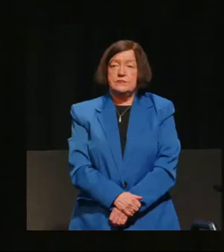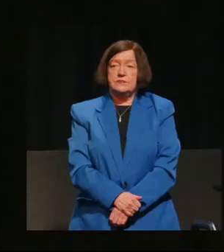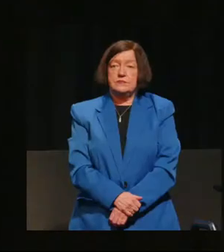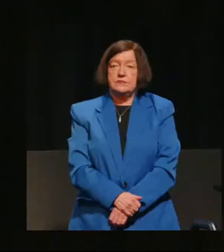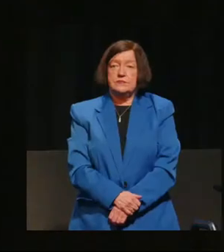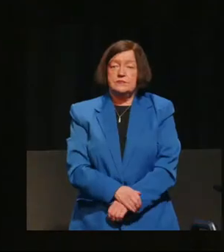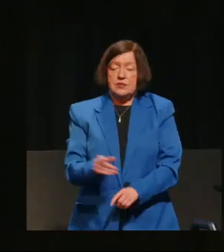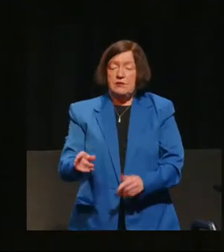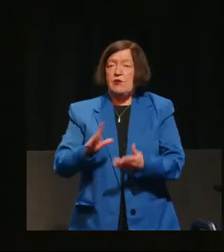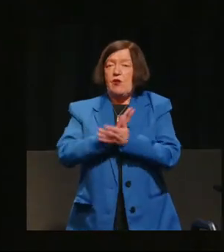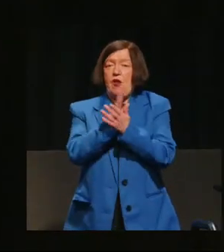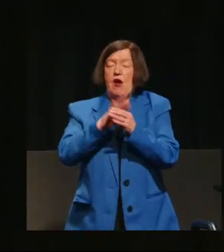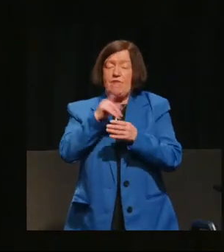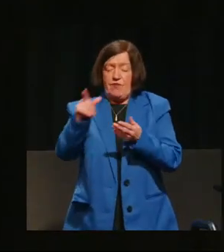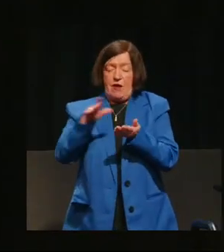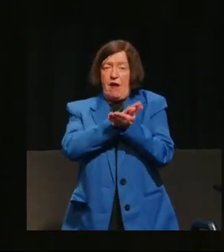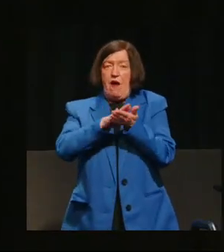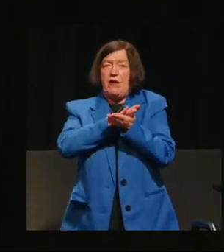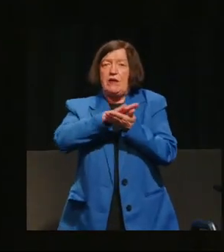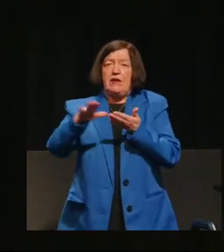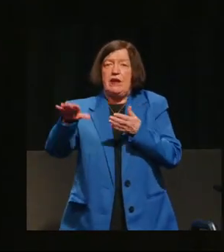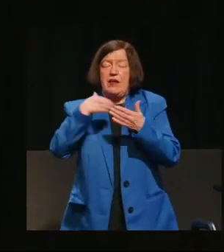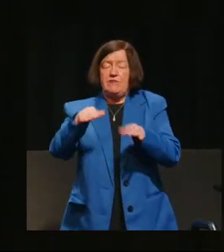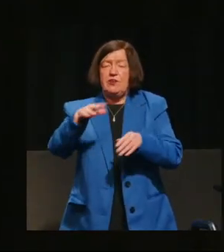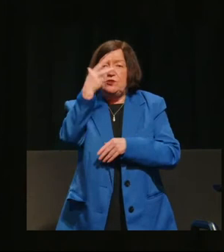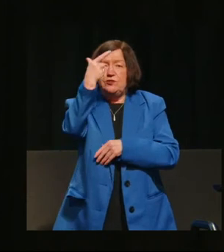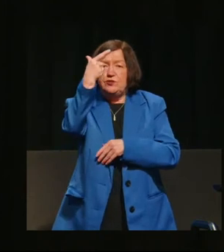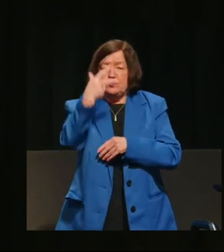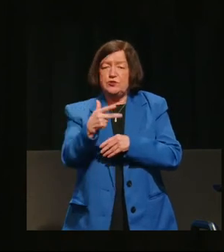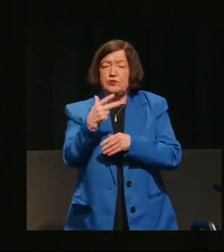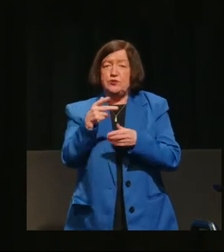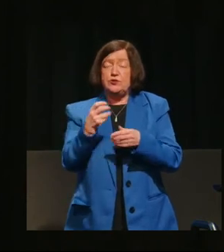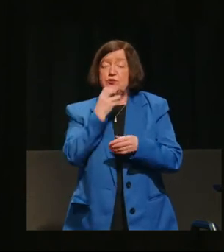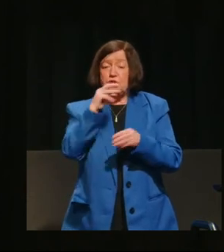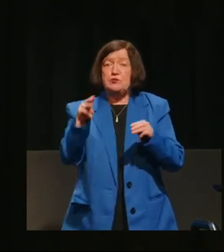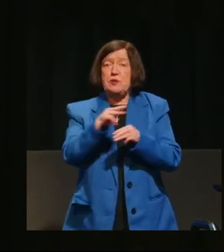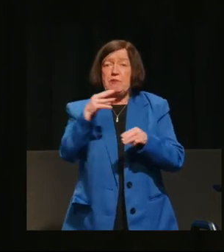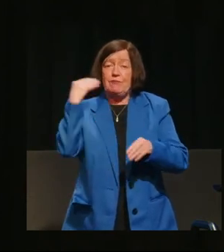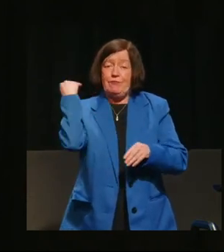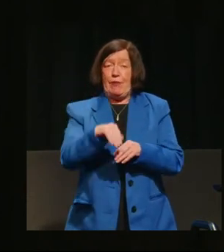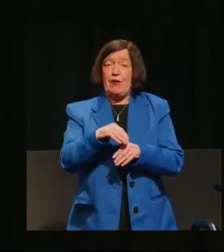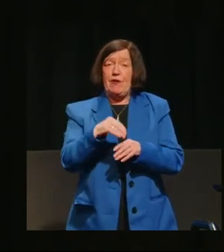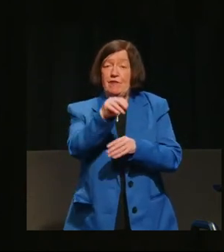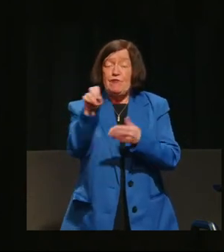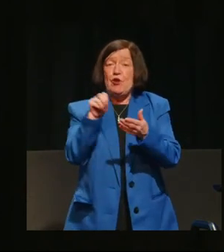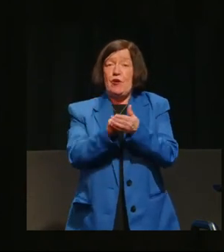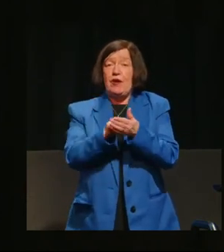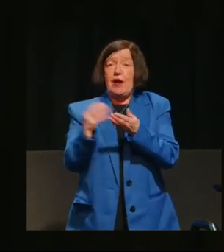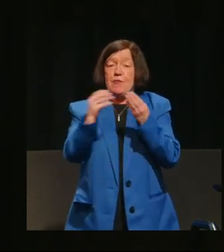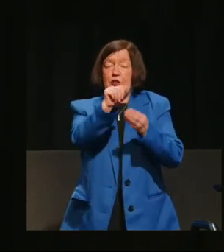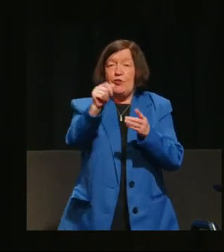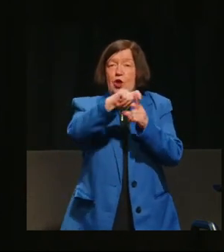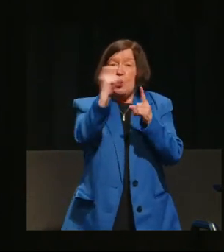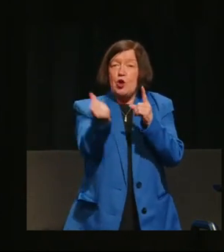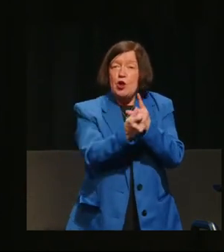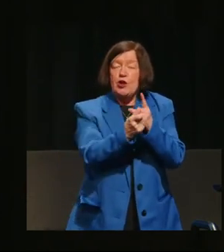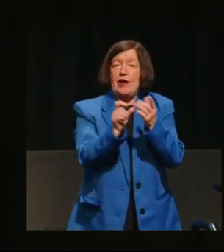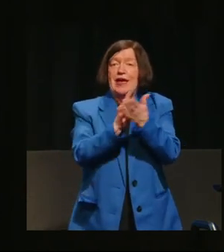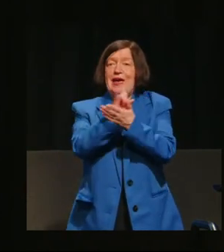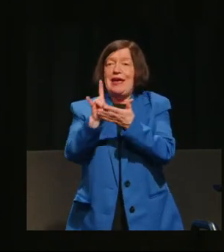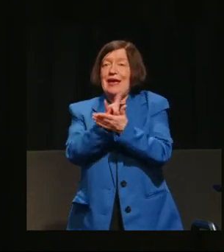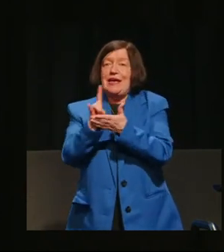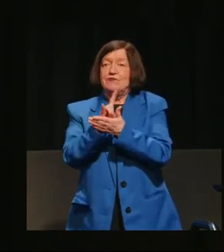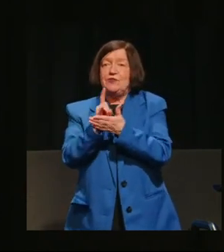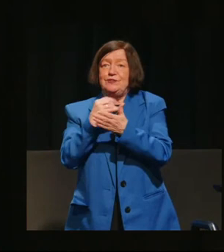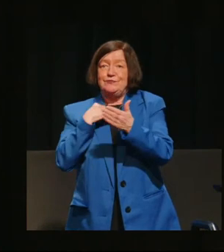The devastation of the Holocaust left 2/3 of the Jewish people of Europe murdered and brought their culture and history to the